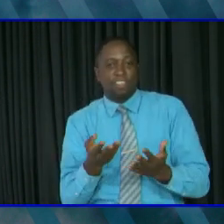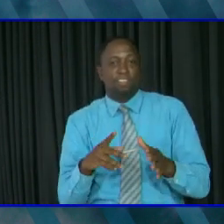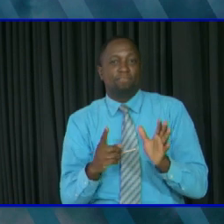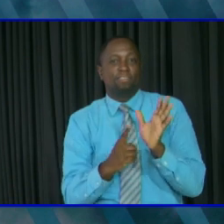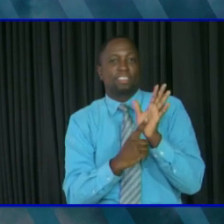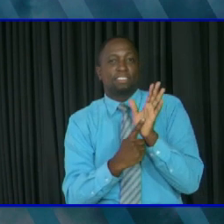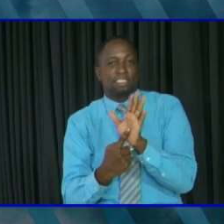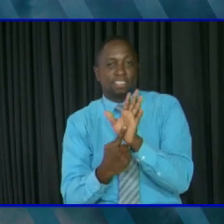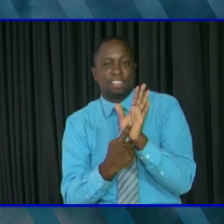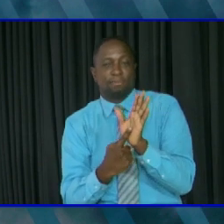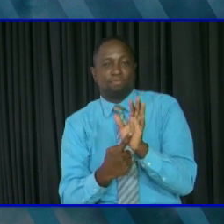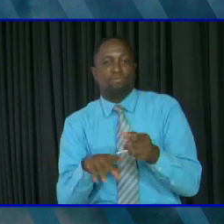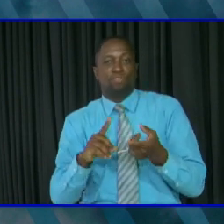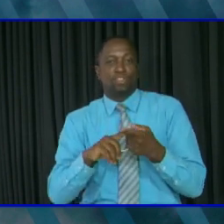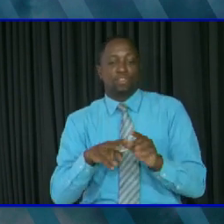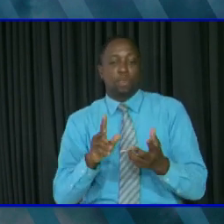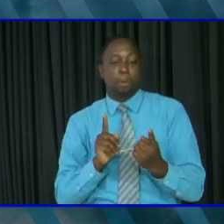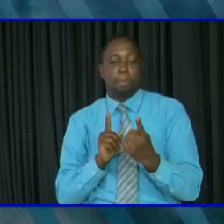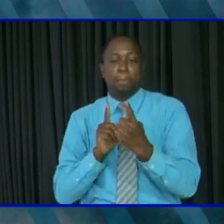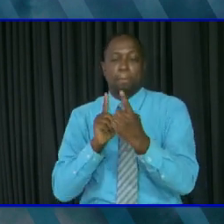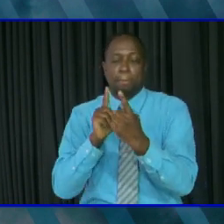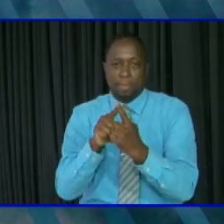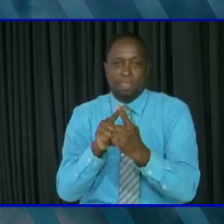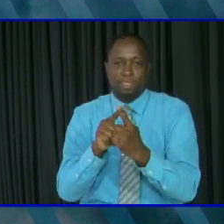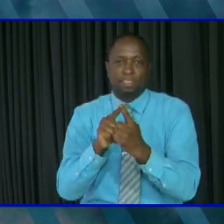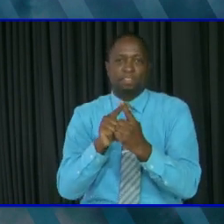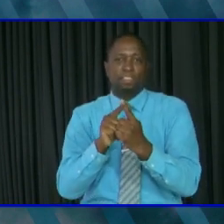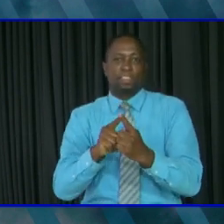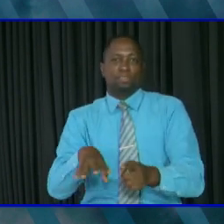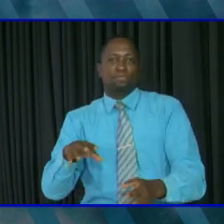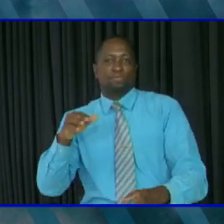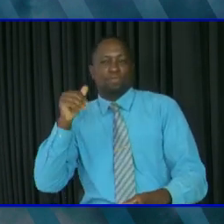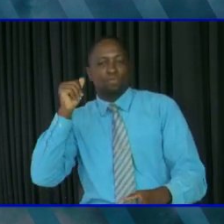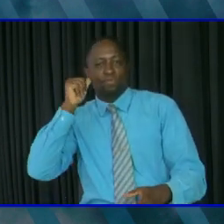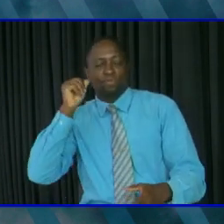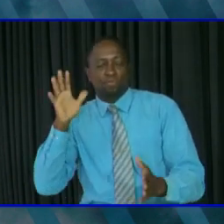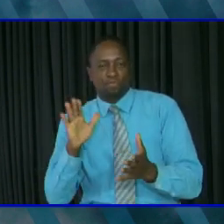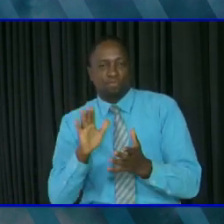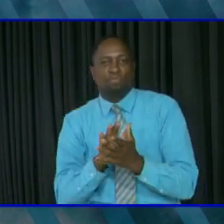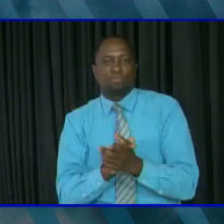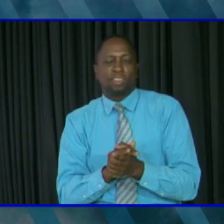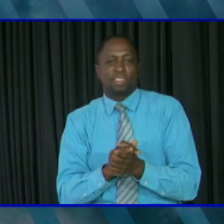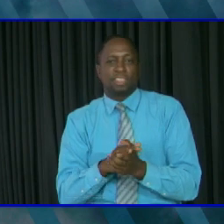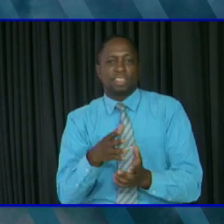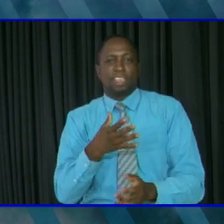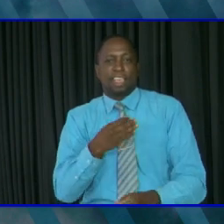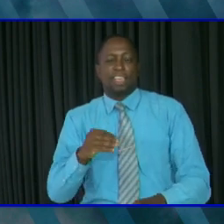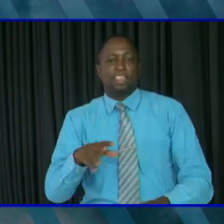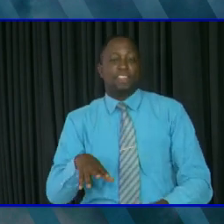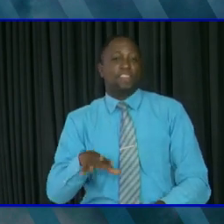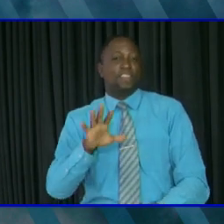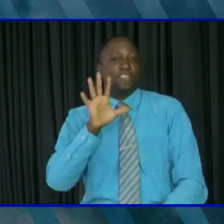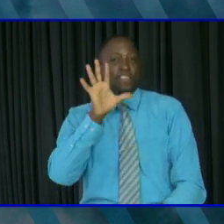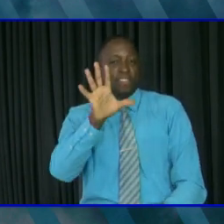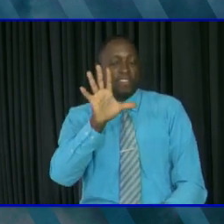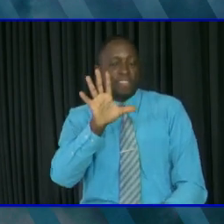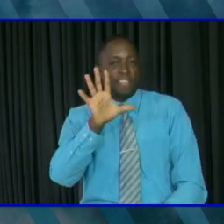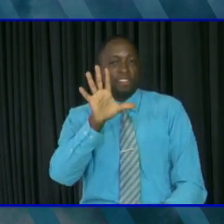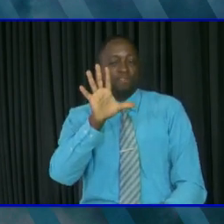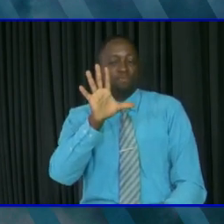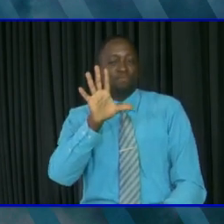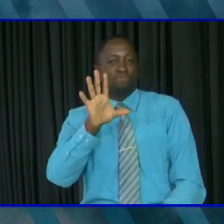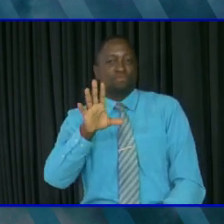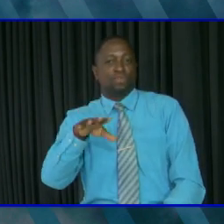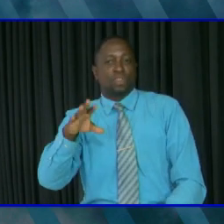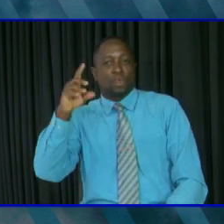the bridegroom. And 5 of them were wise, and 5